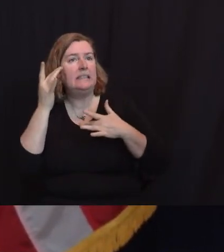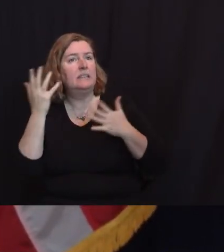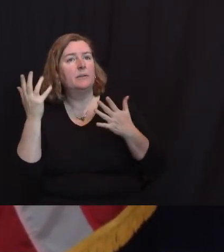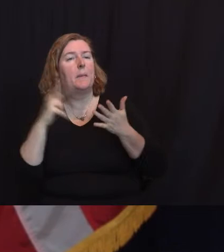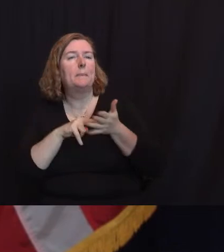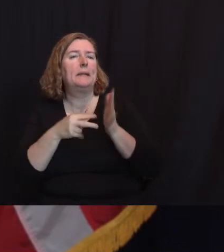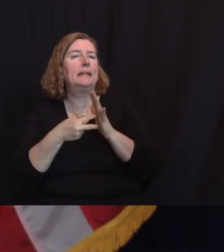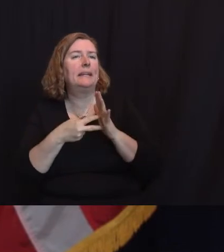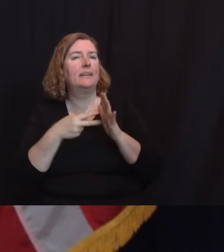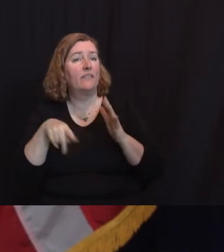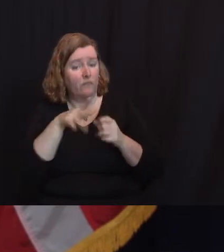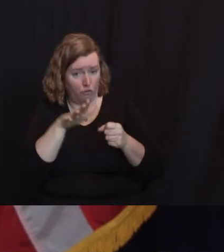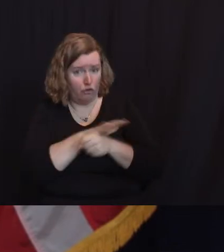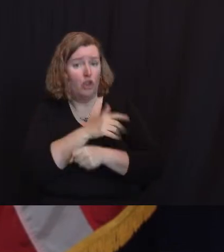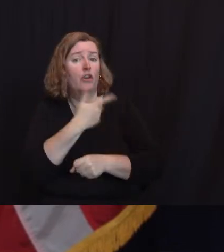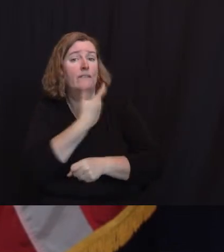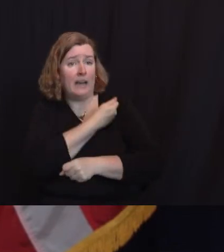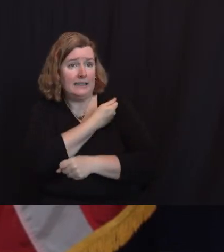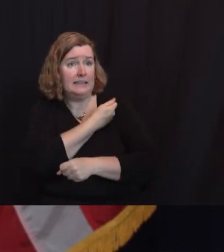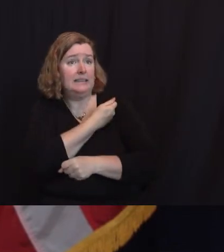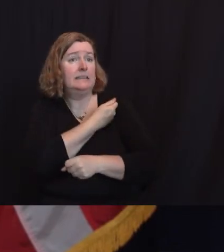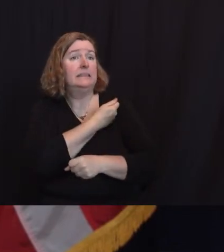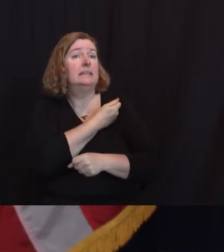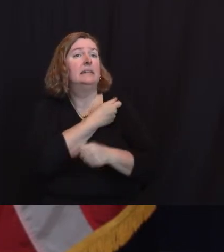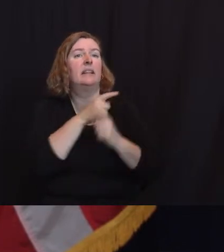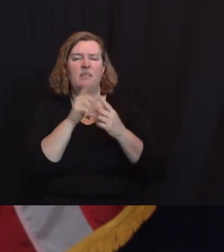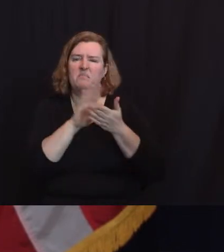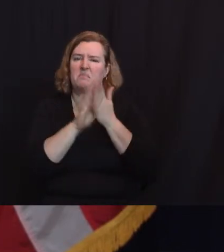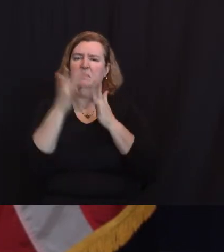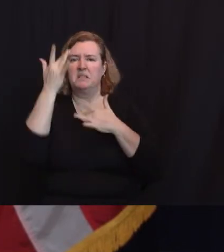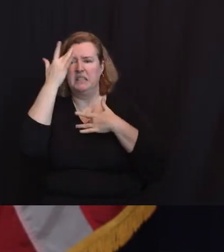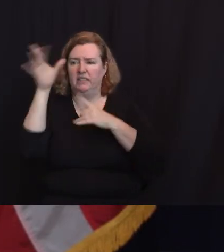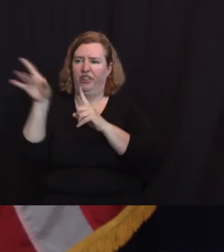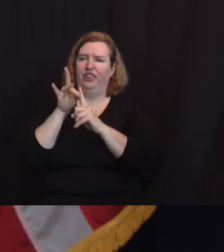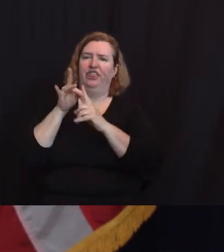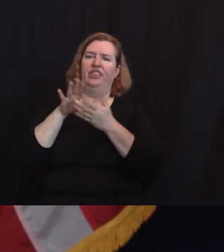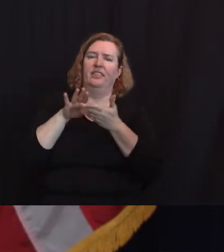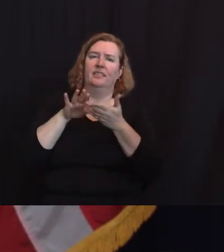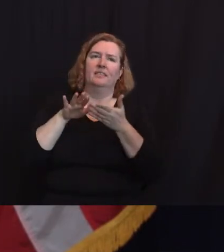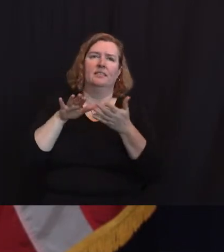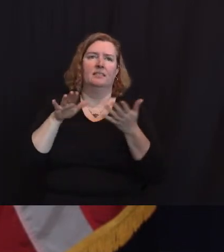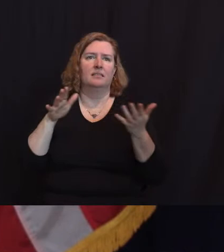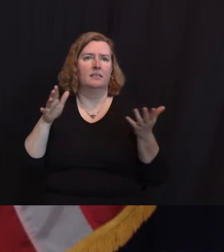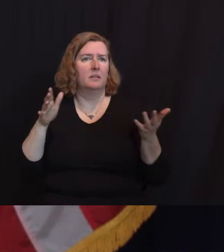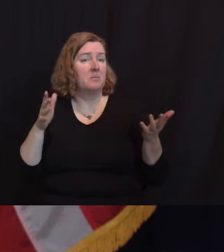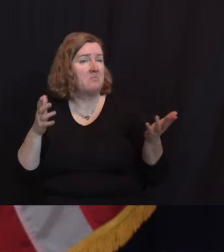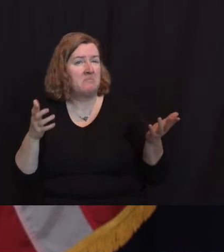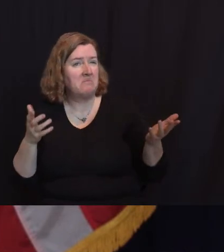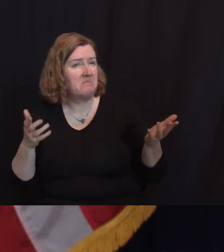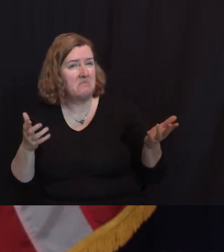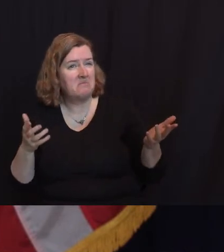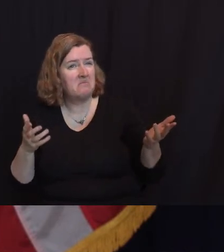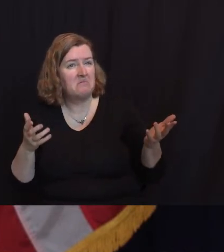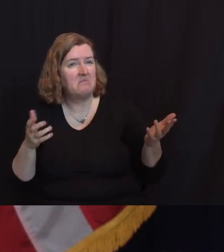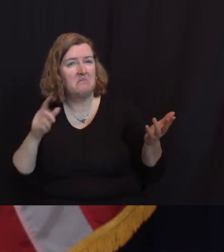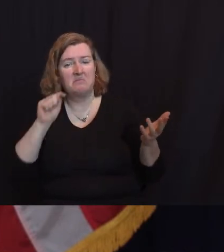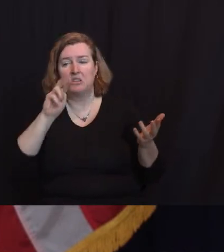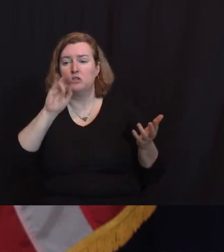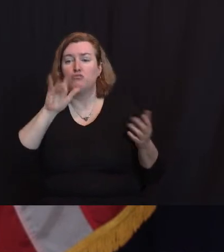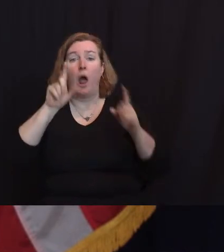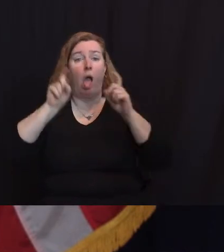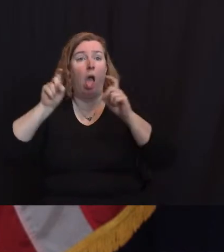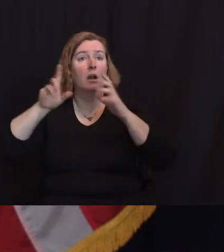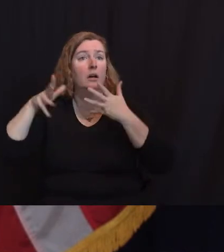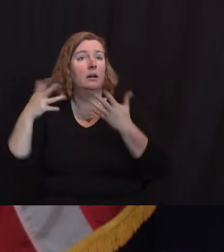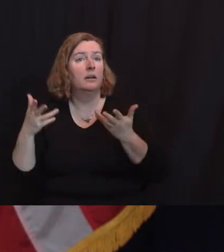those who have been fully vaccinated and then subsequently get sick. We know from the pivotal trials, the phase 3 trials, that